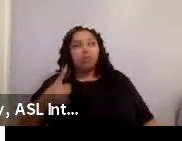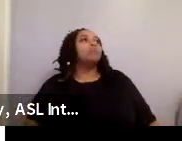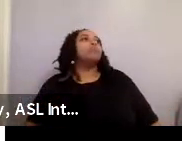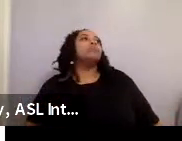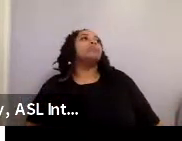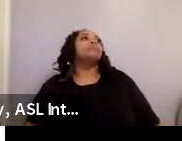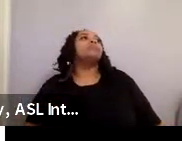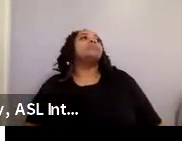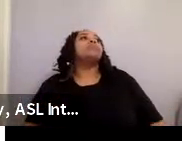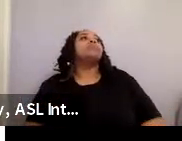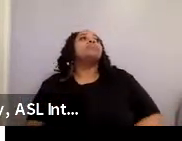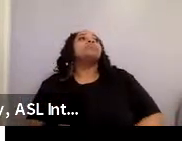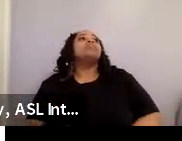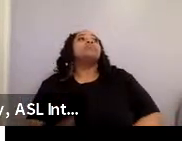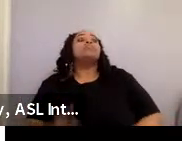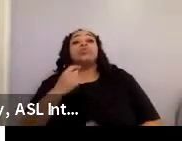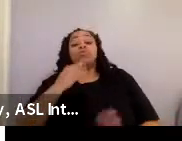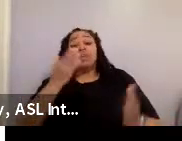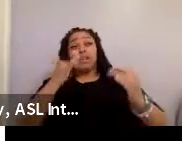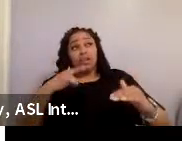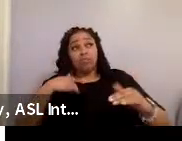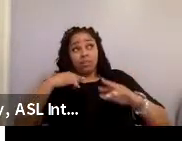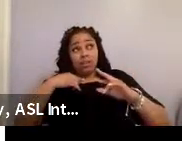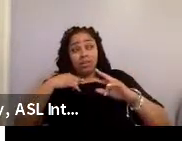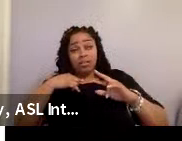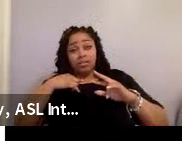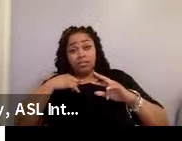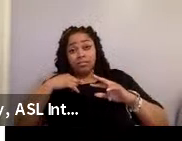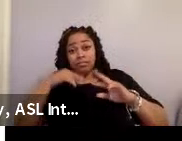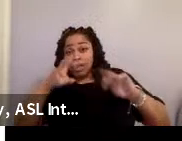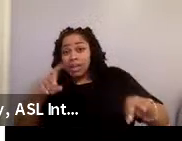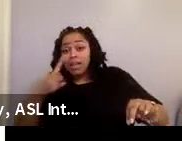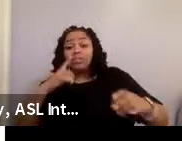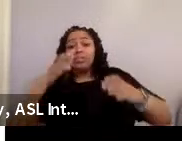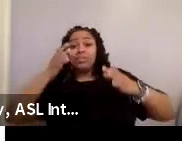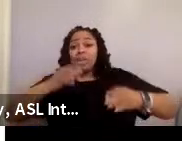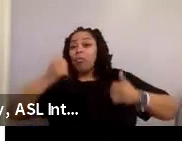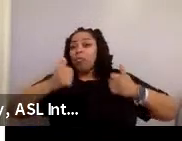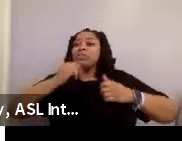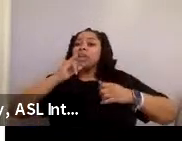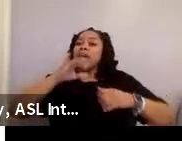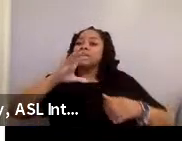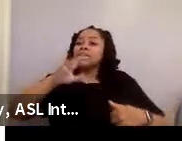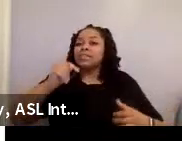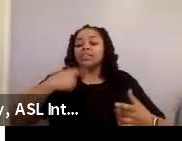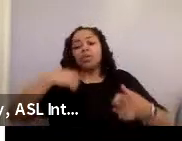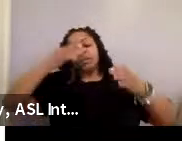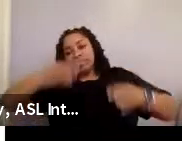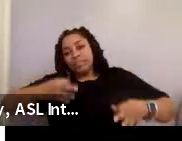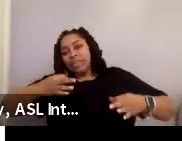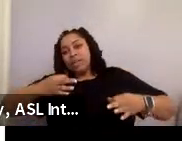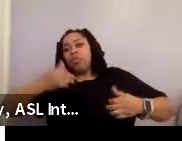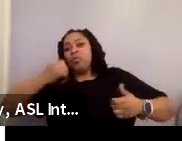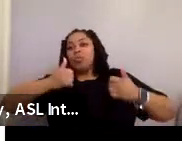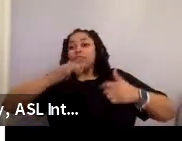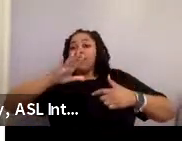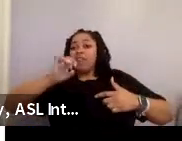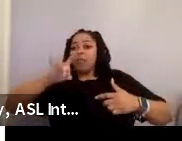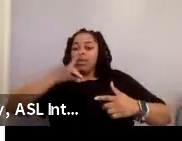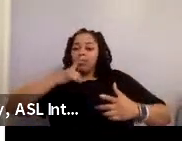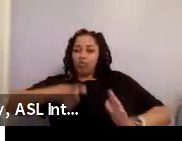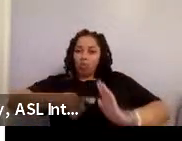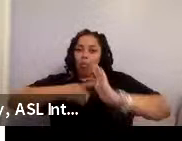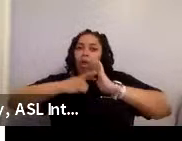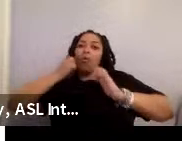in the next step in our analysis to determine the type of ICT, so we can determine which 508 requirements